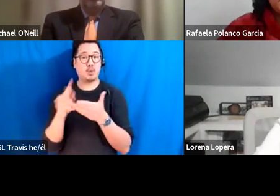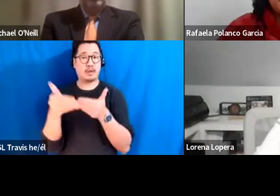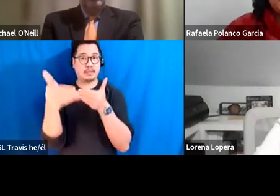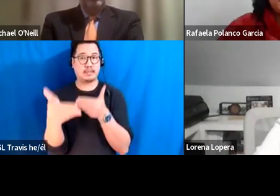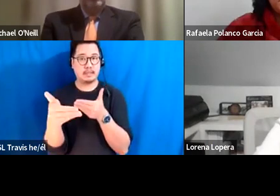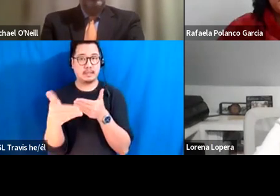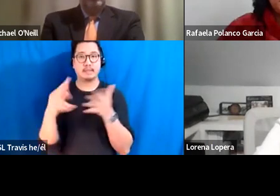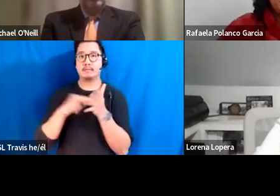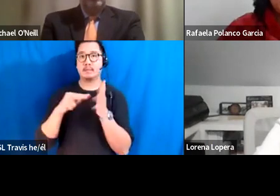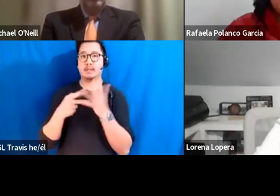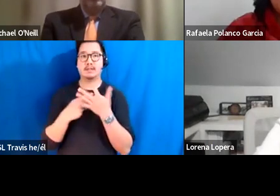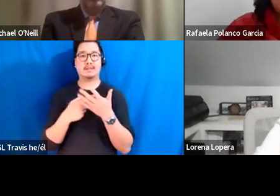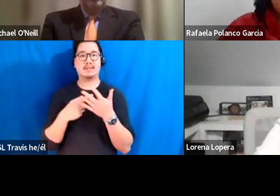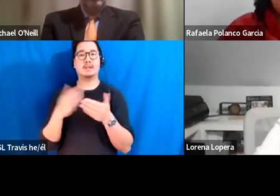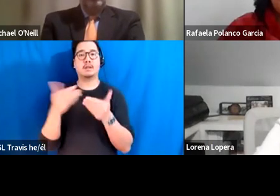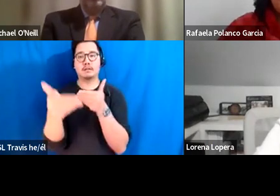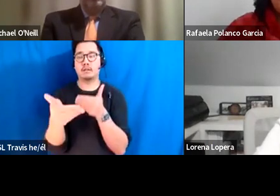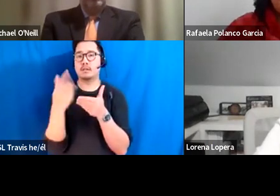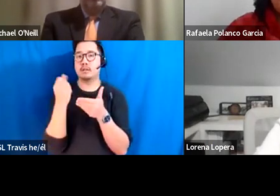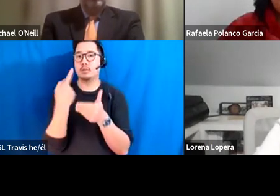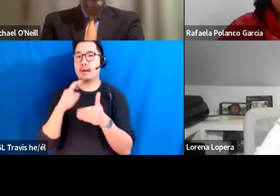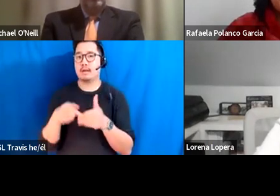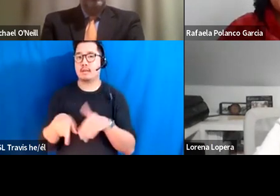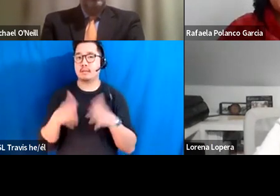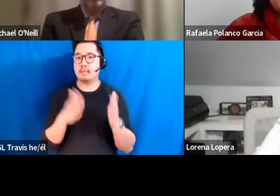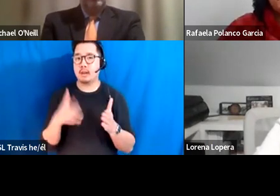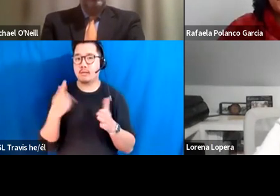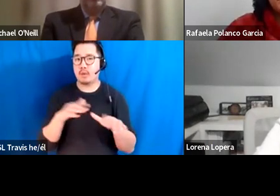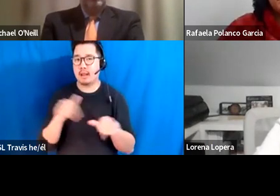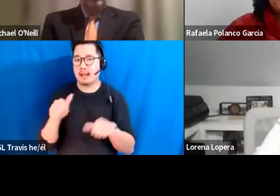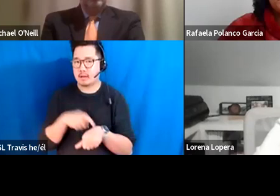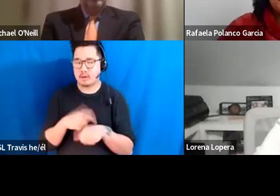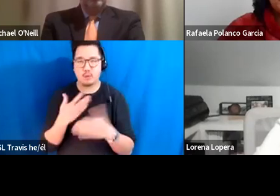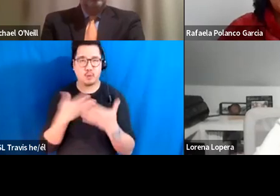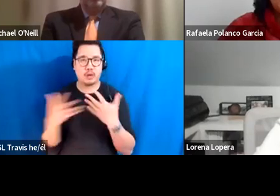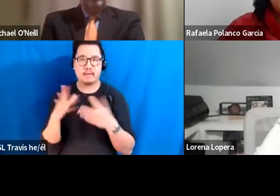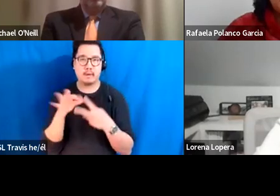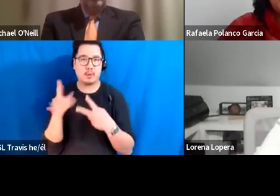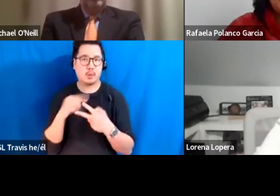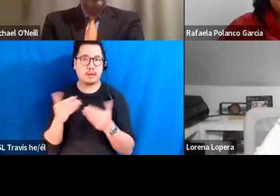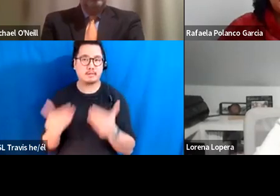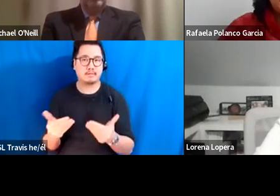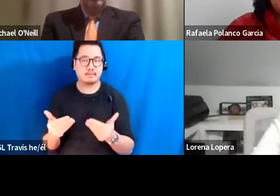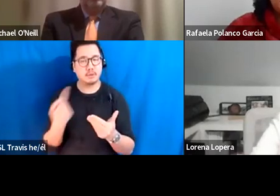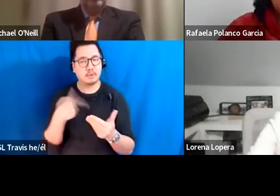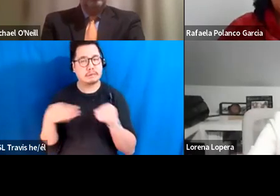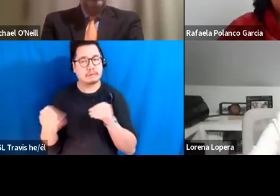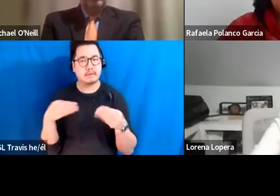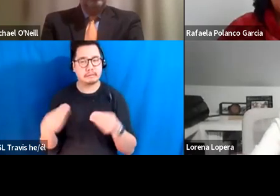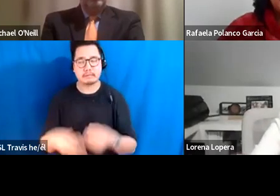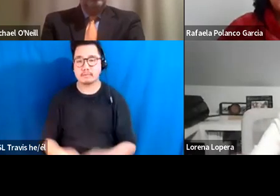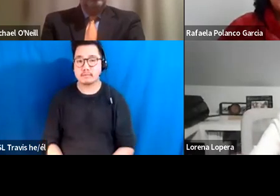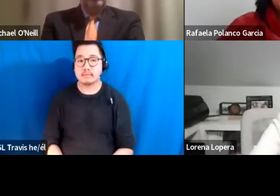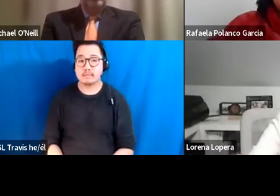get tests so we have to plan for that lead time um with whatever option we decide to go with so you have some flexibility it's also important